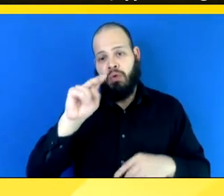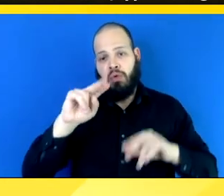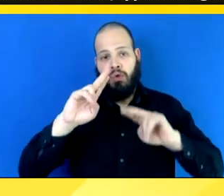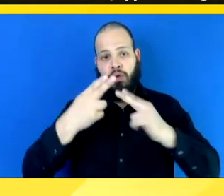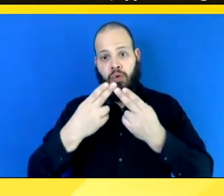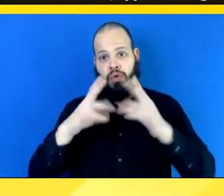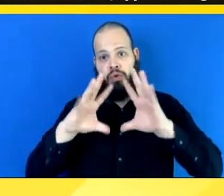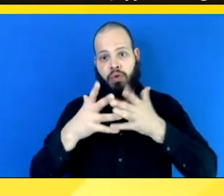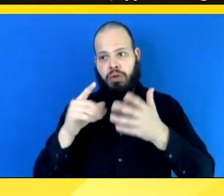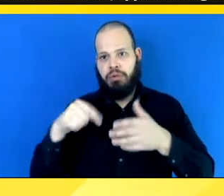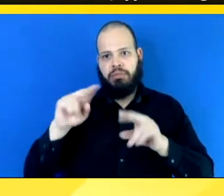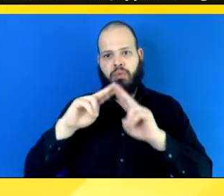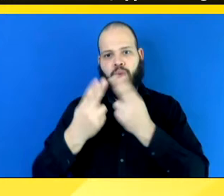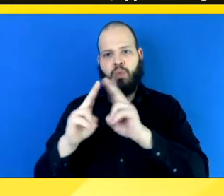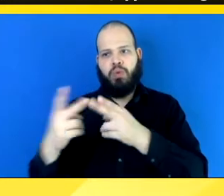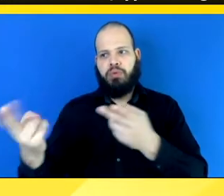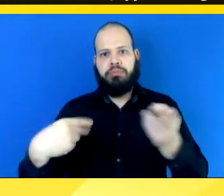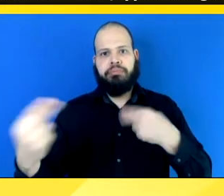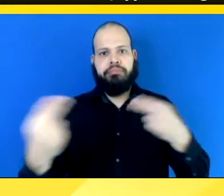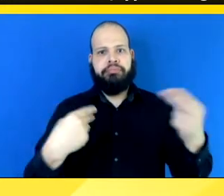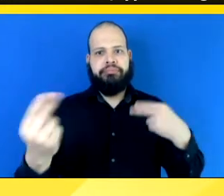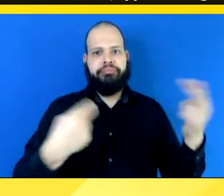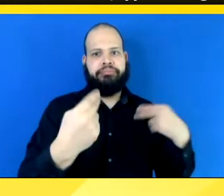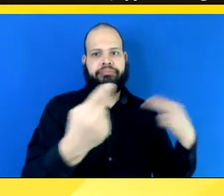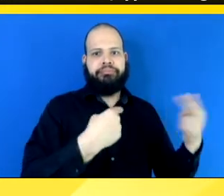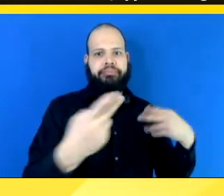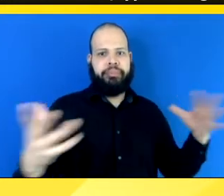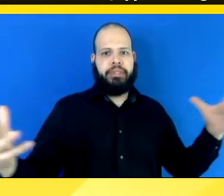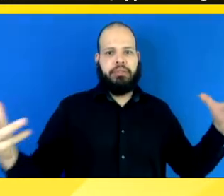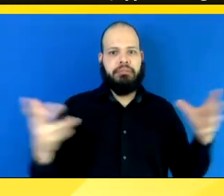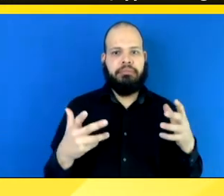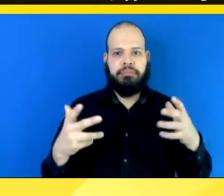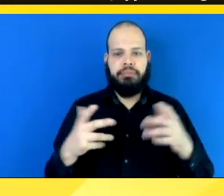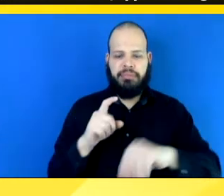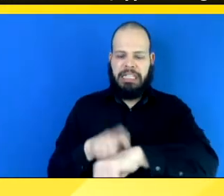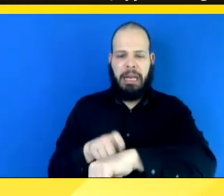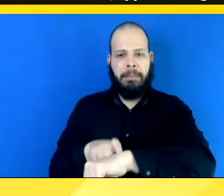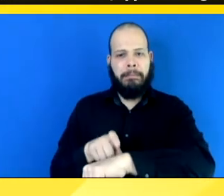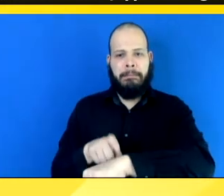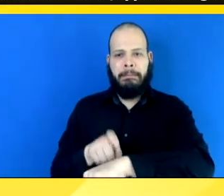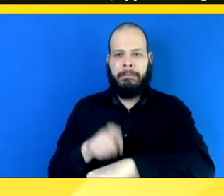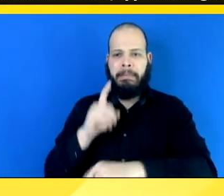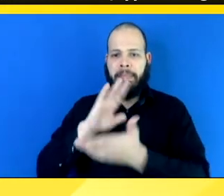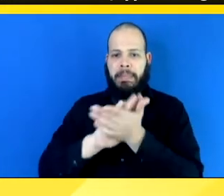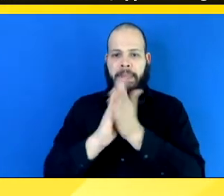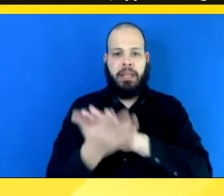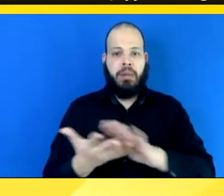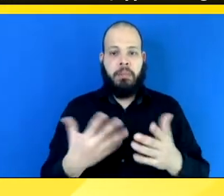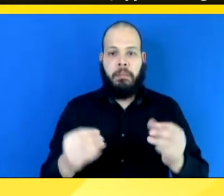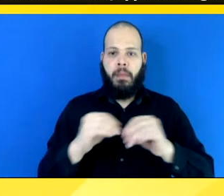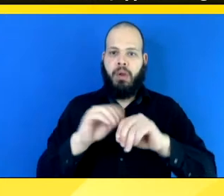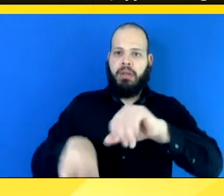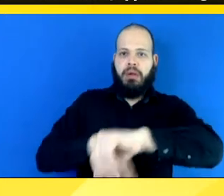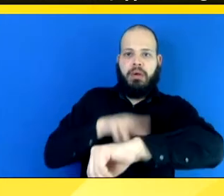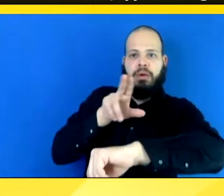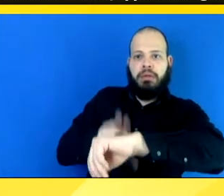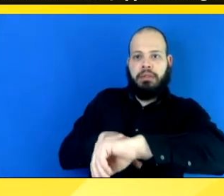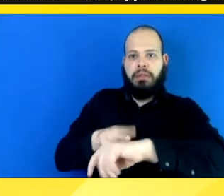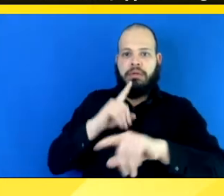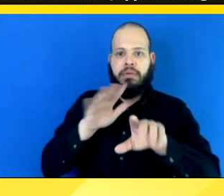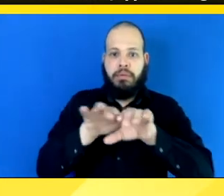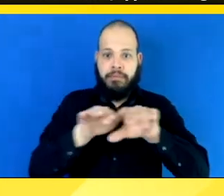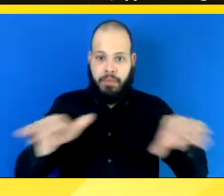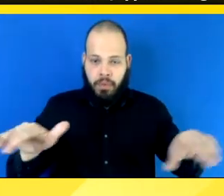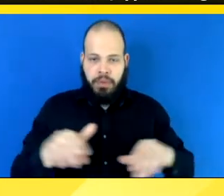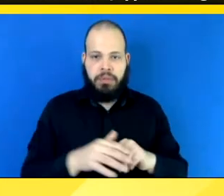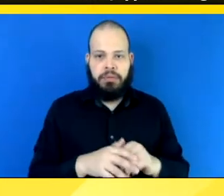it's time to nationalize Bessemer. Right? That we don't believe change comes from DC down. Change comes